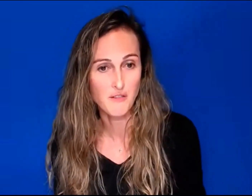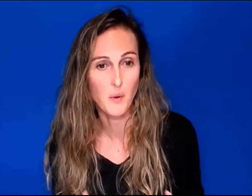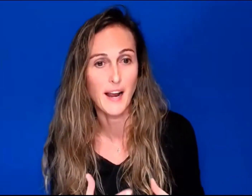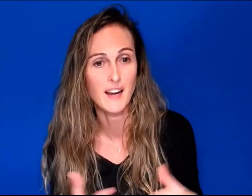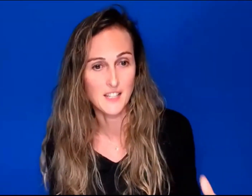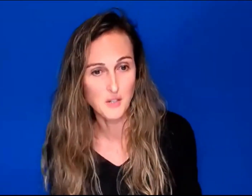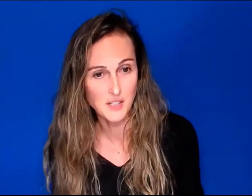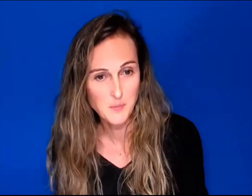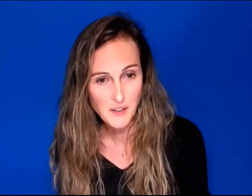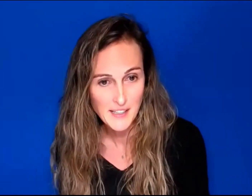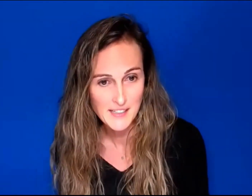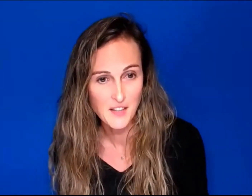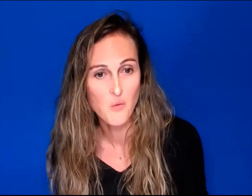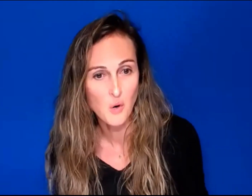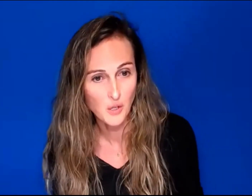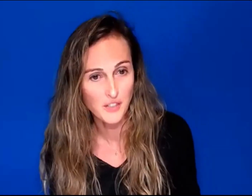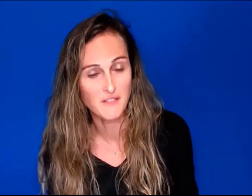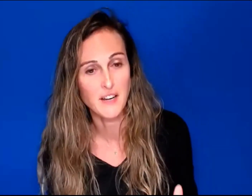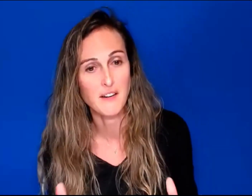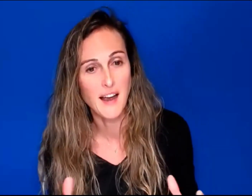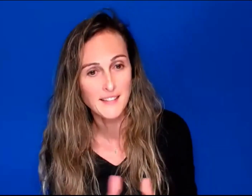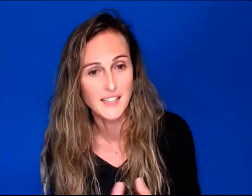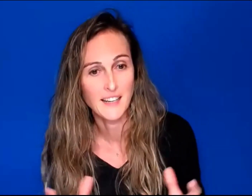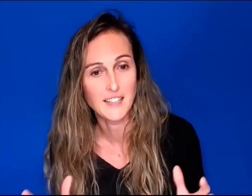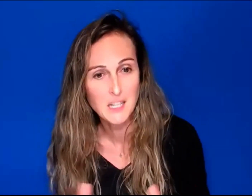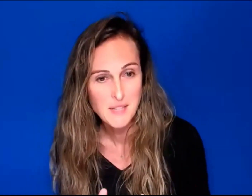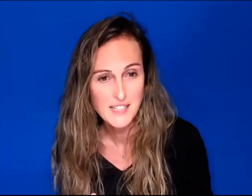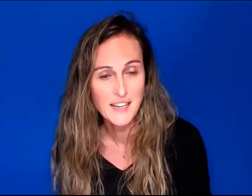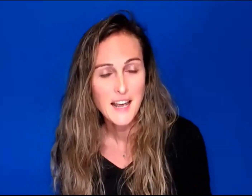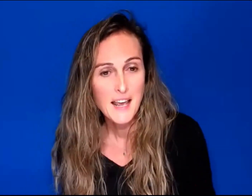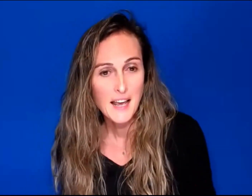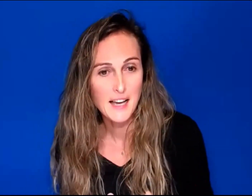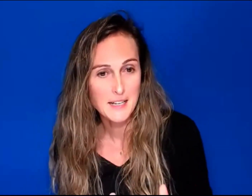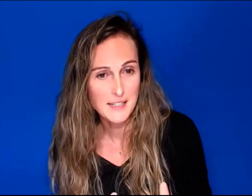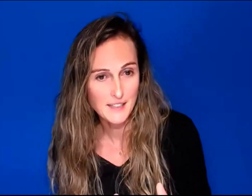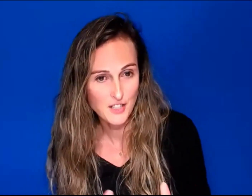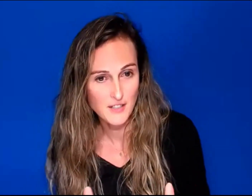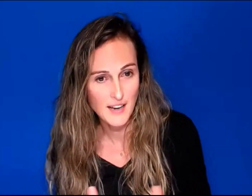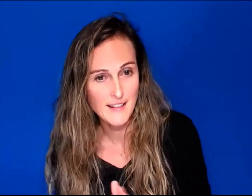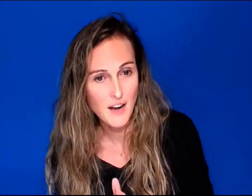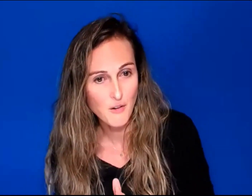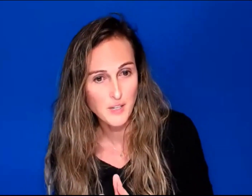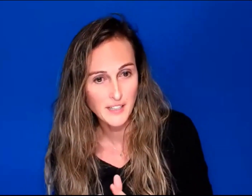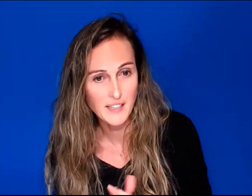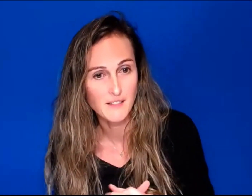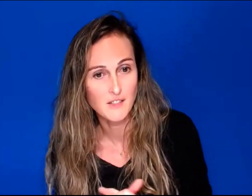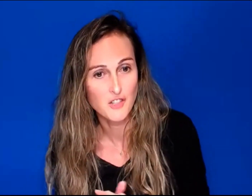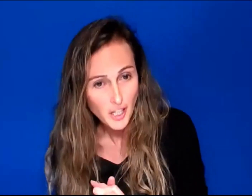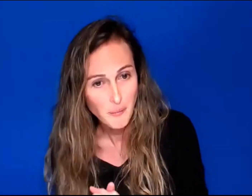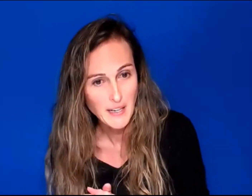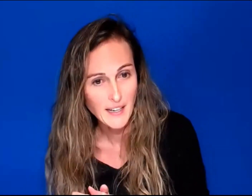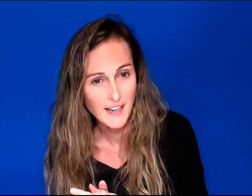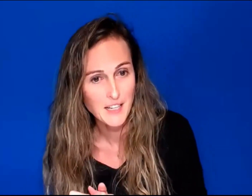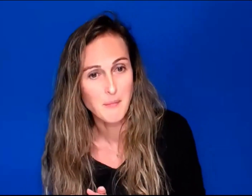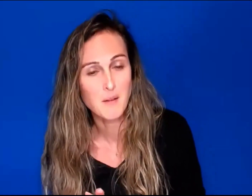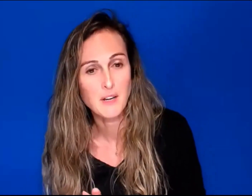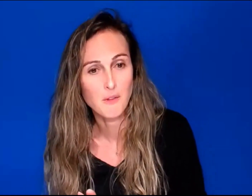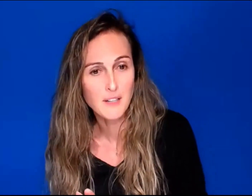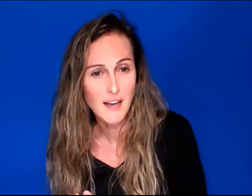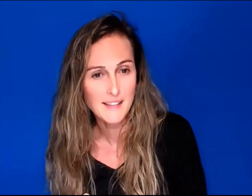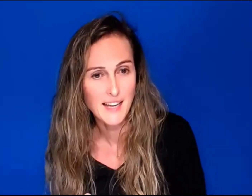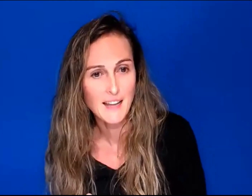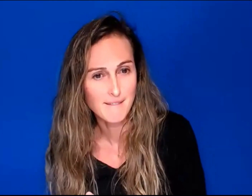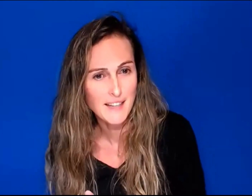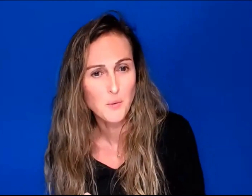experienced all of what I get to experience in the world. They're very isolated and limited. and that really shook me, and it made